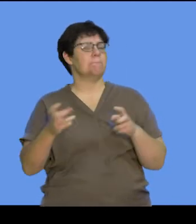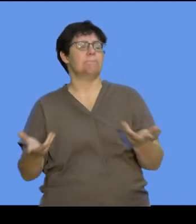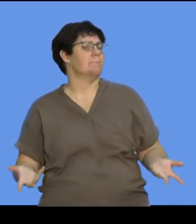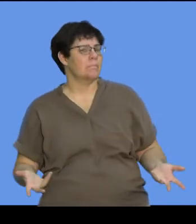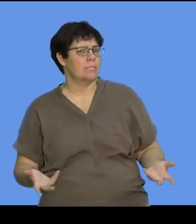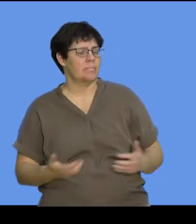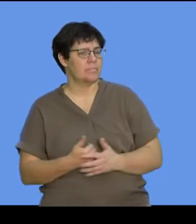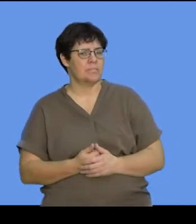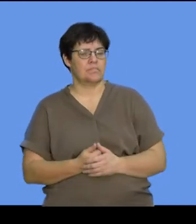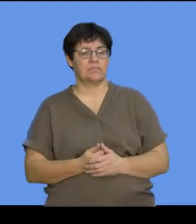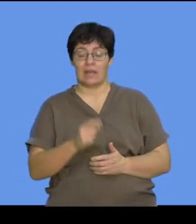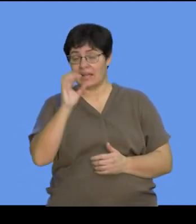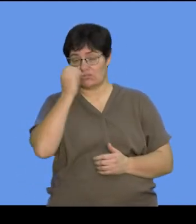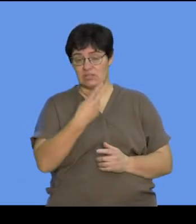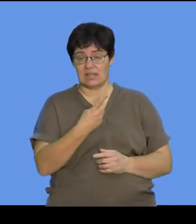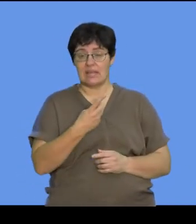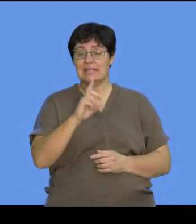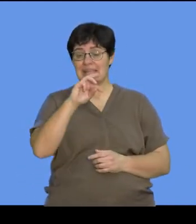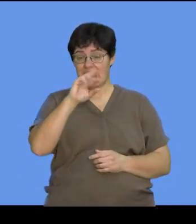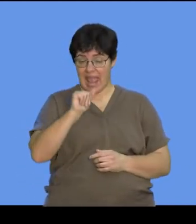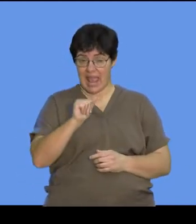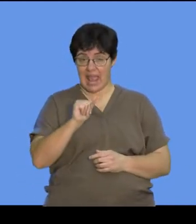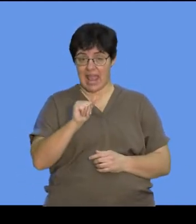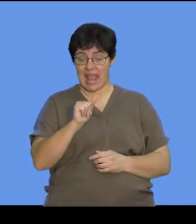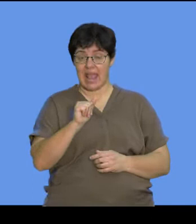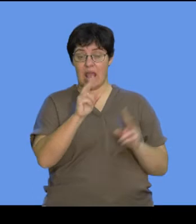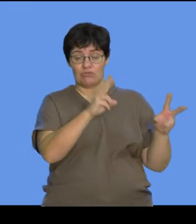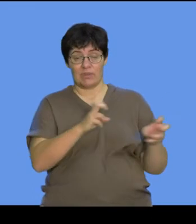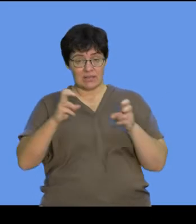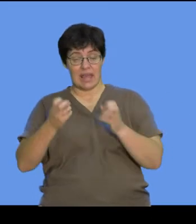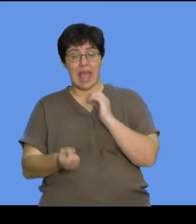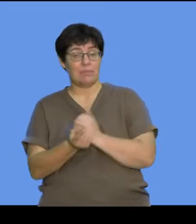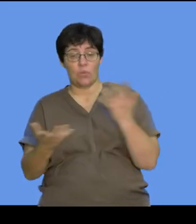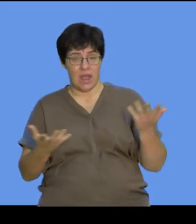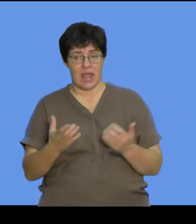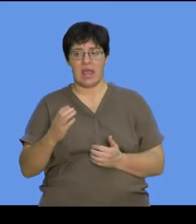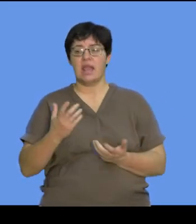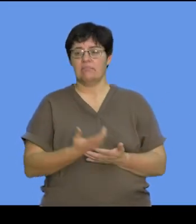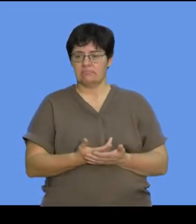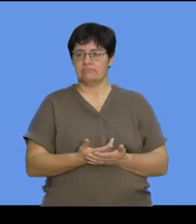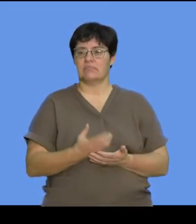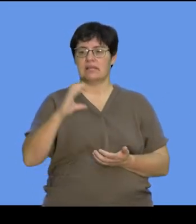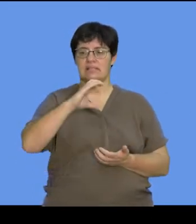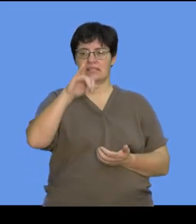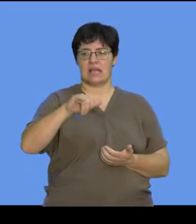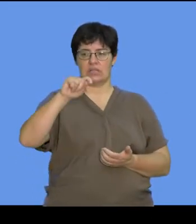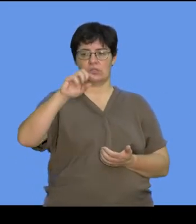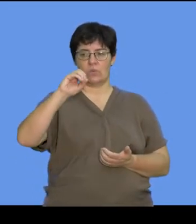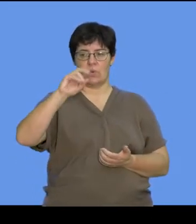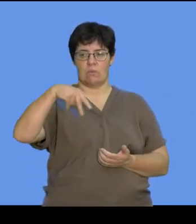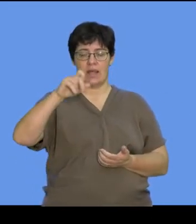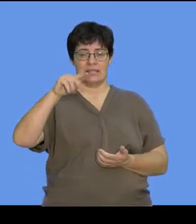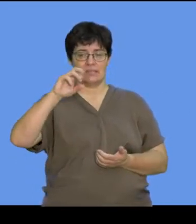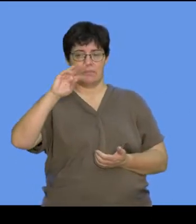It's a very interesting question. DNA replication occurs in the cytoplasm of prokaryotes. Remember that